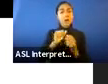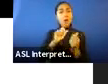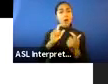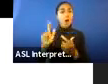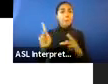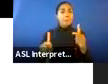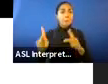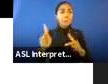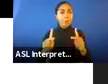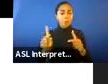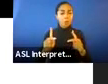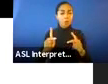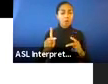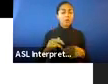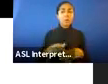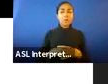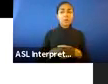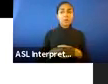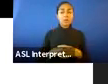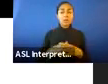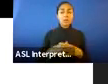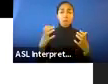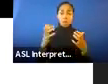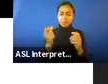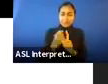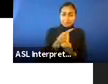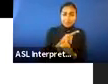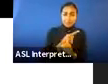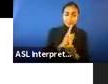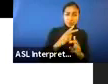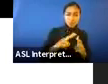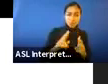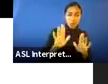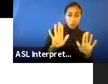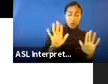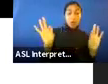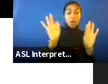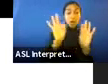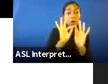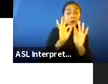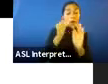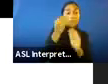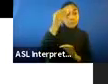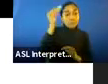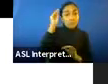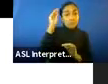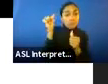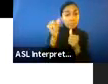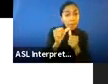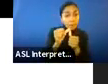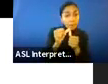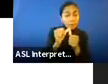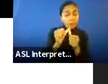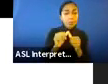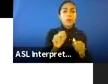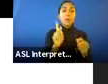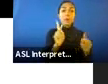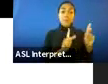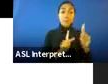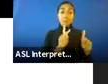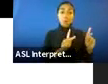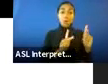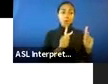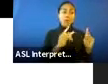want a little digression for a moment. We need to remember that people, the idea of people